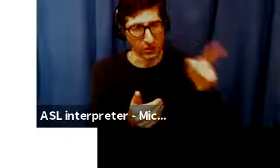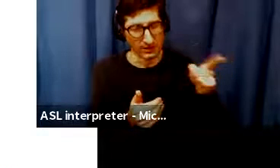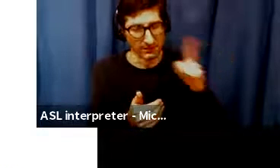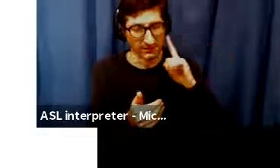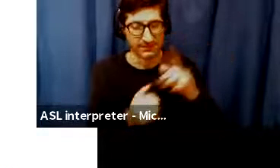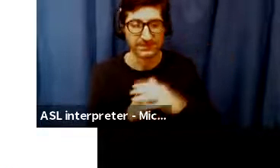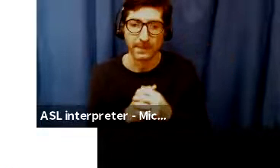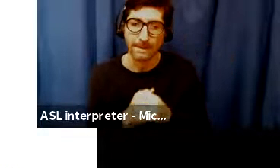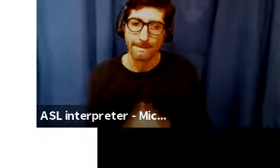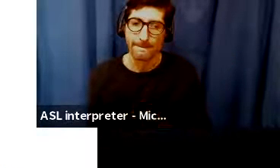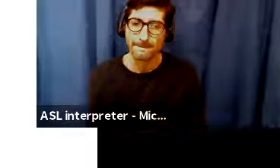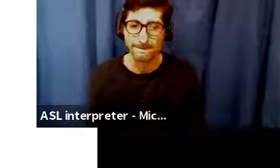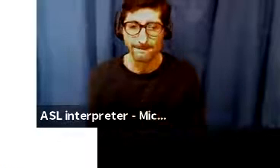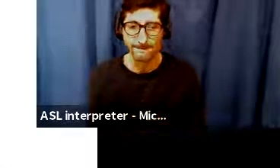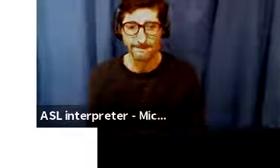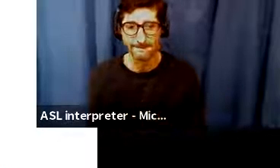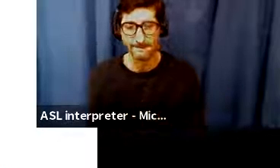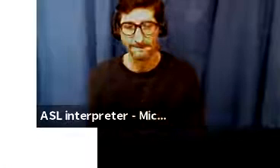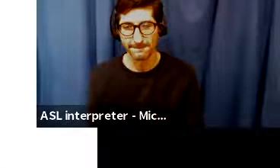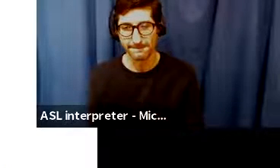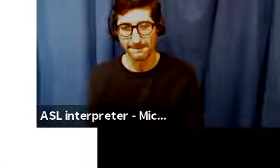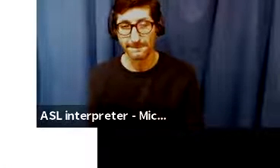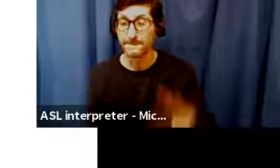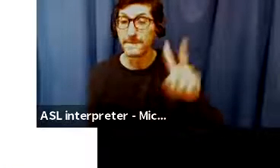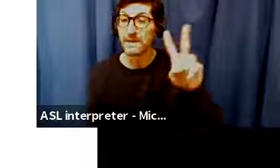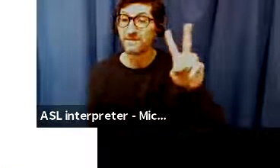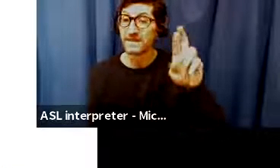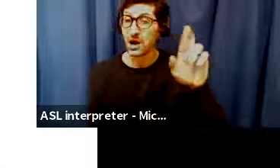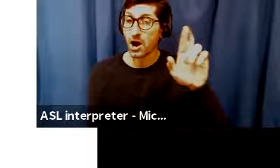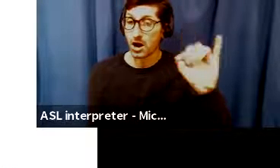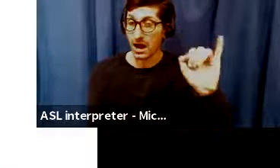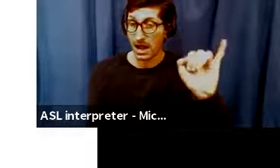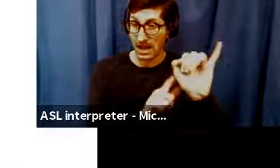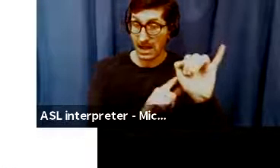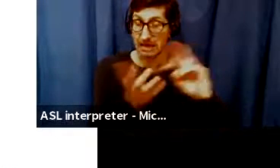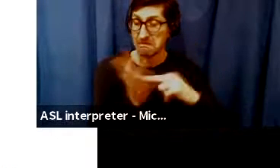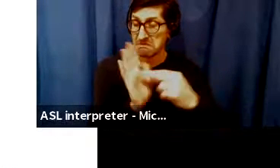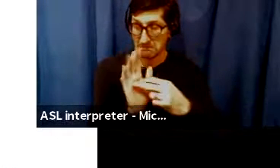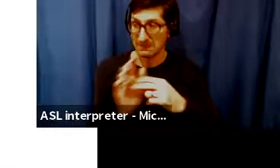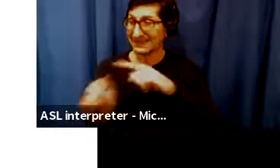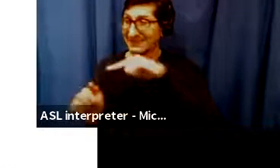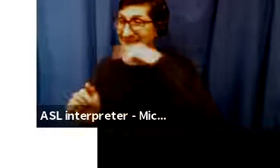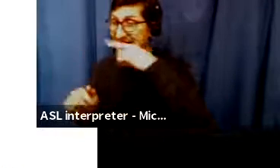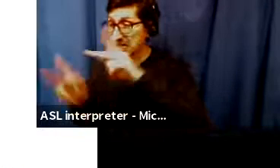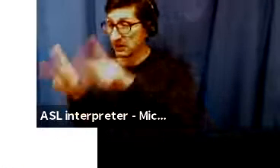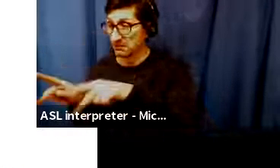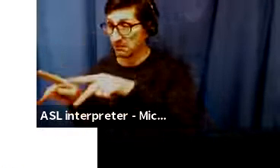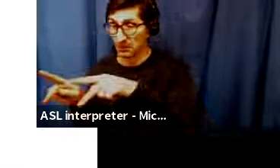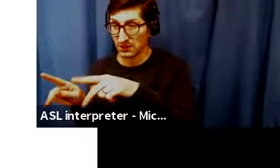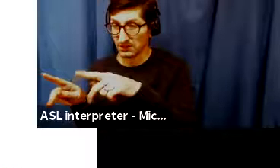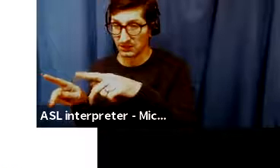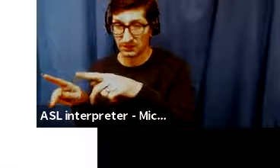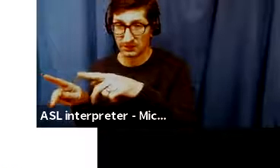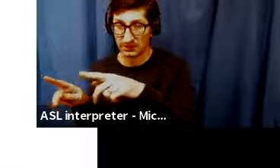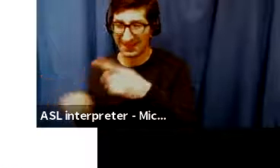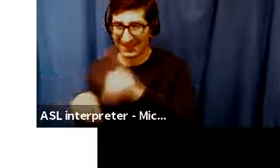So the video remote interpreter connects someone who hears but cannot sign and someone